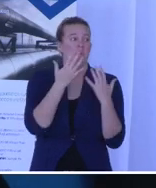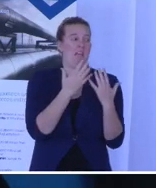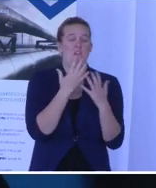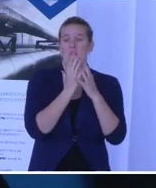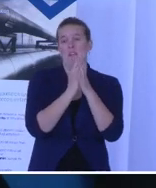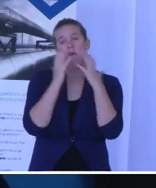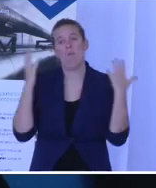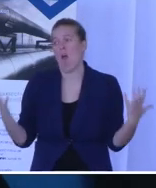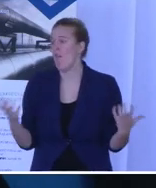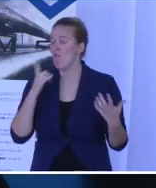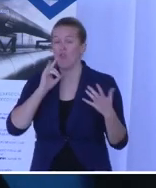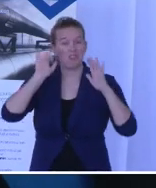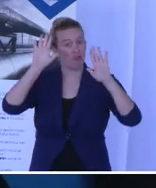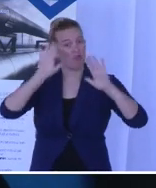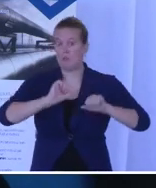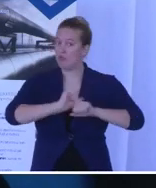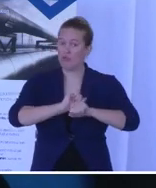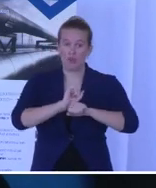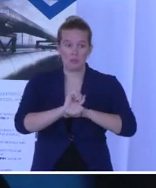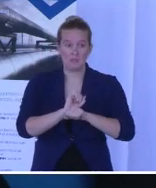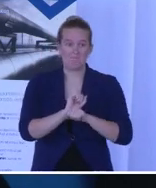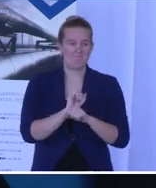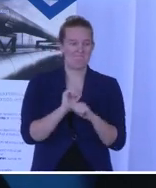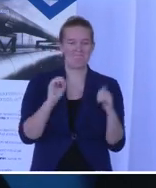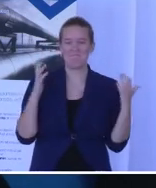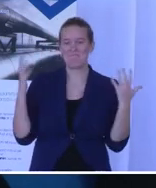much for that great work. Then,